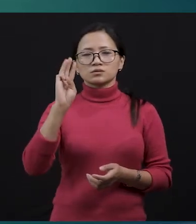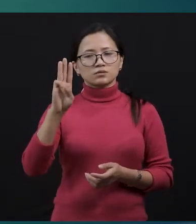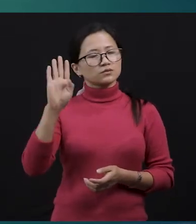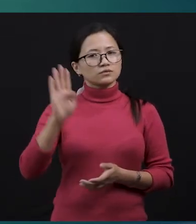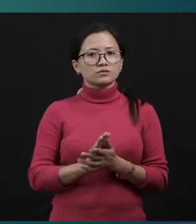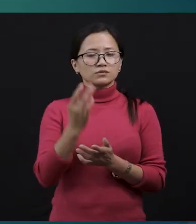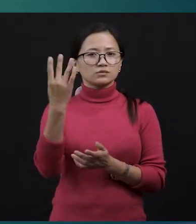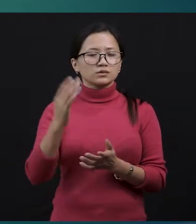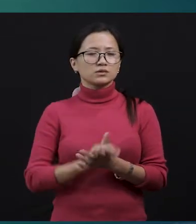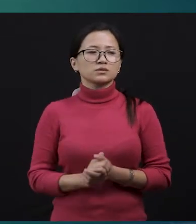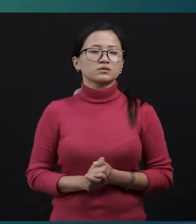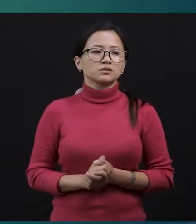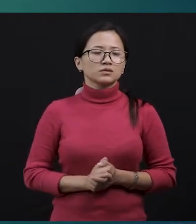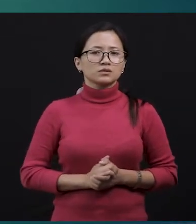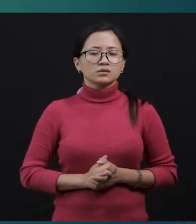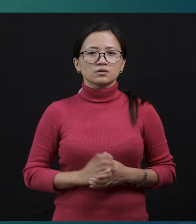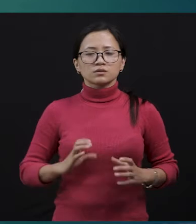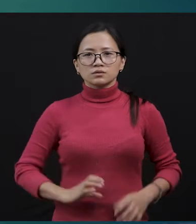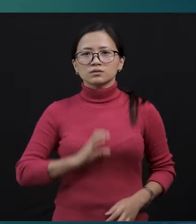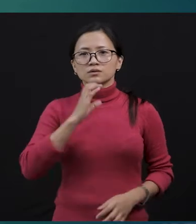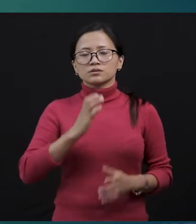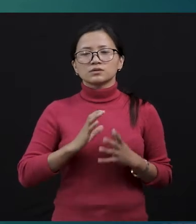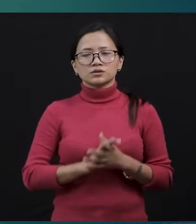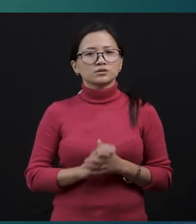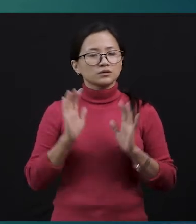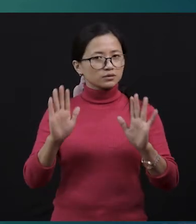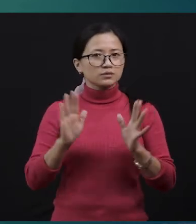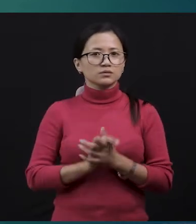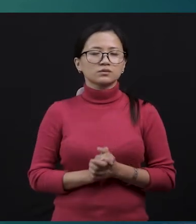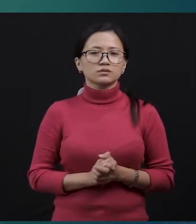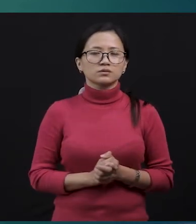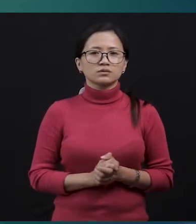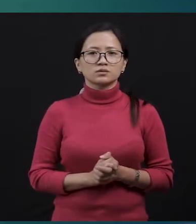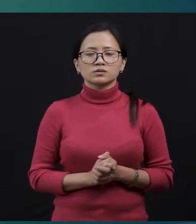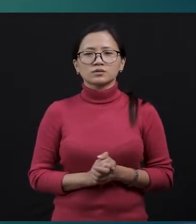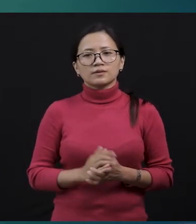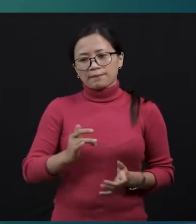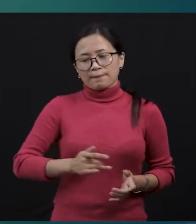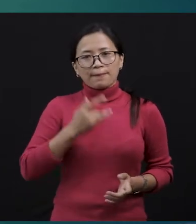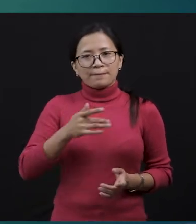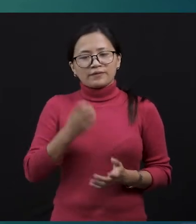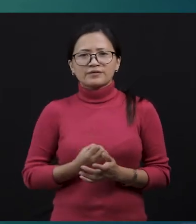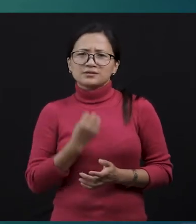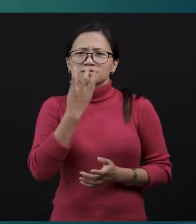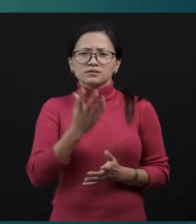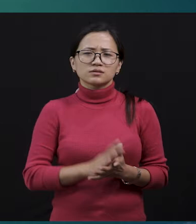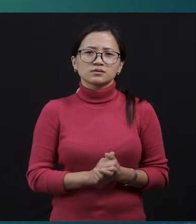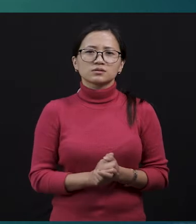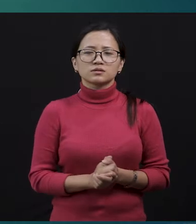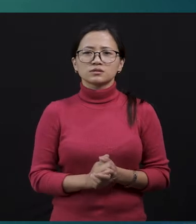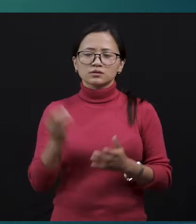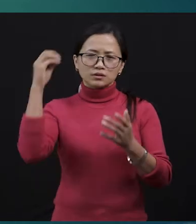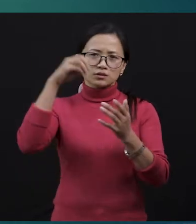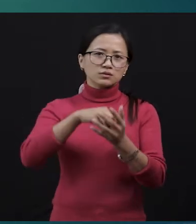can imagine the courage that she had, isn't it? Looking at people traveling in space, maybe you feel it's easy, but when we